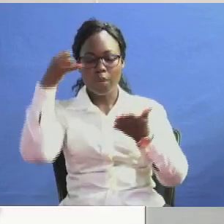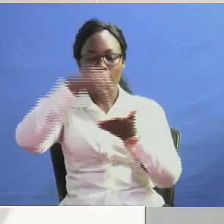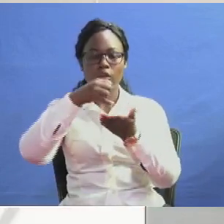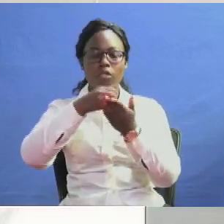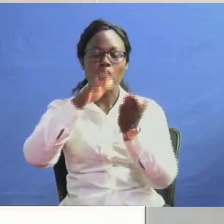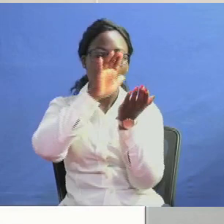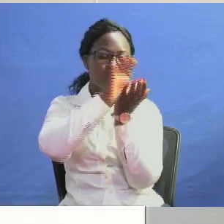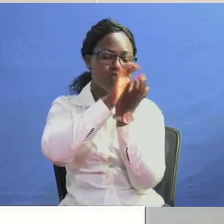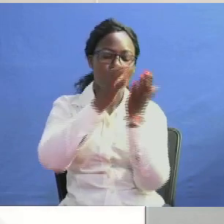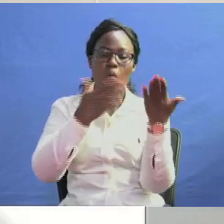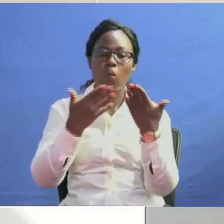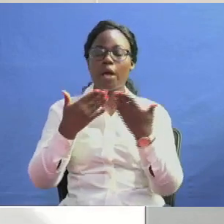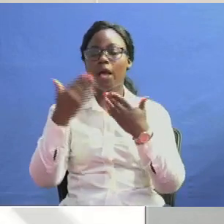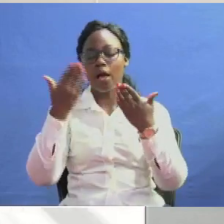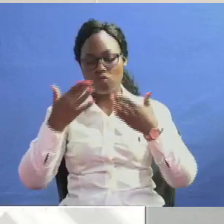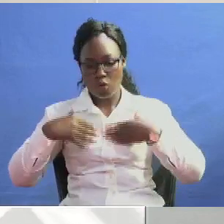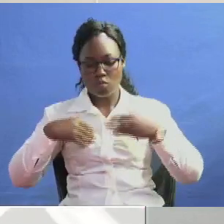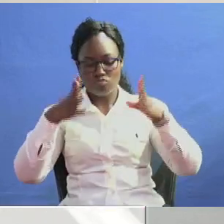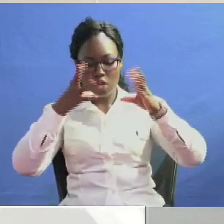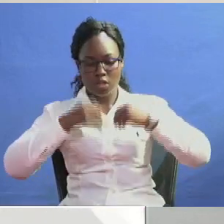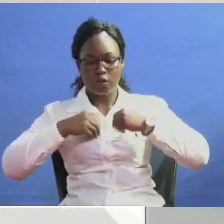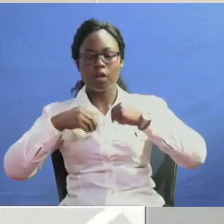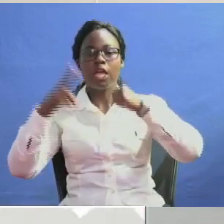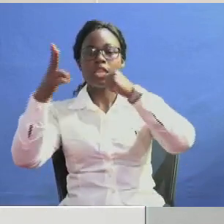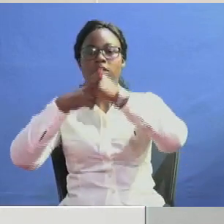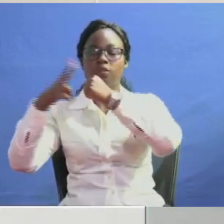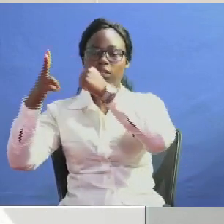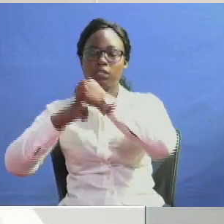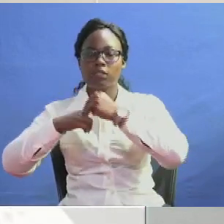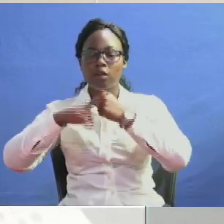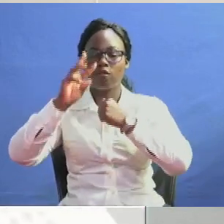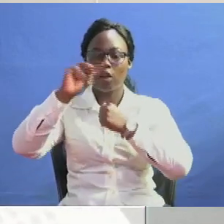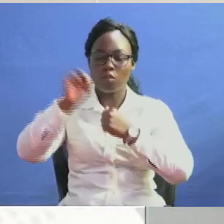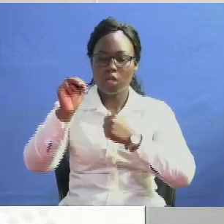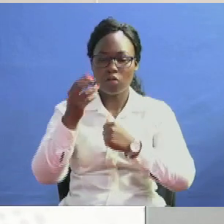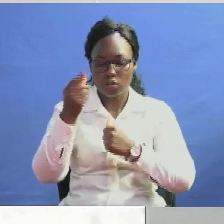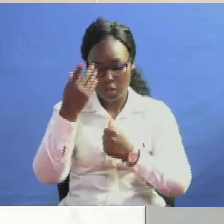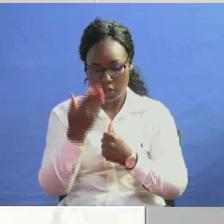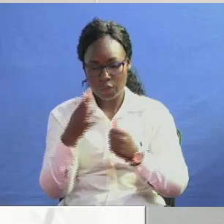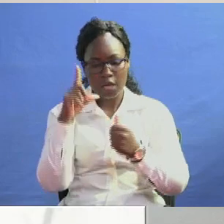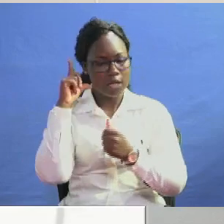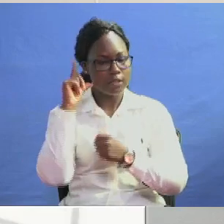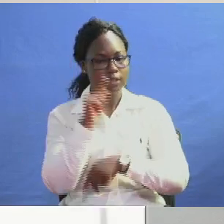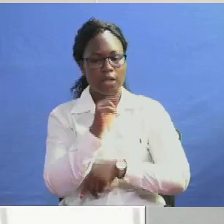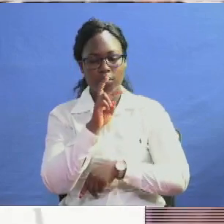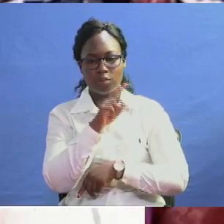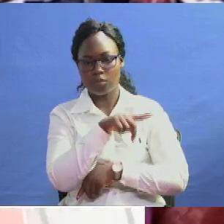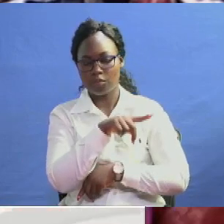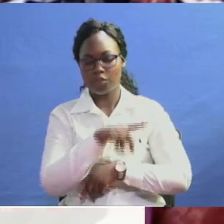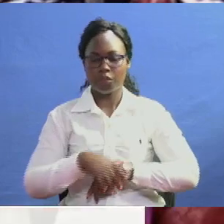Tana River, where the victims have already received a 77 million shillings compensation. Listen in.